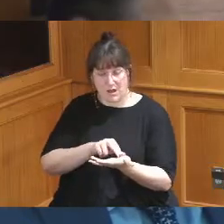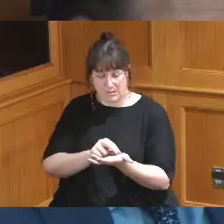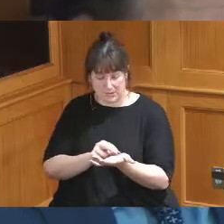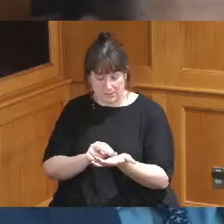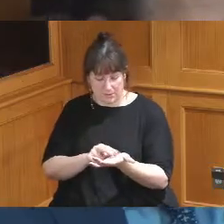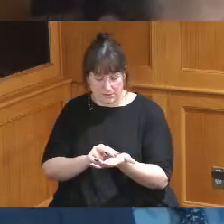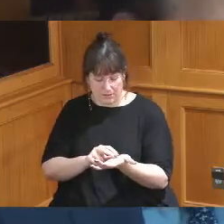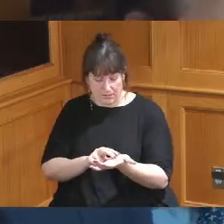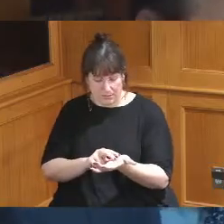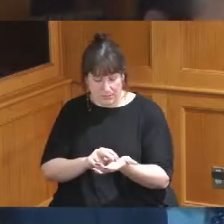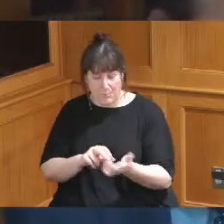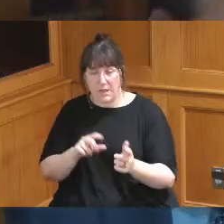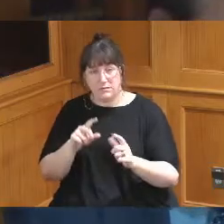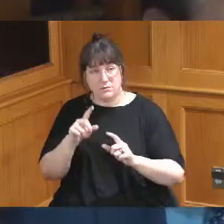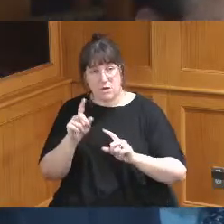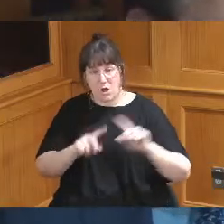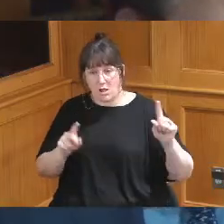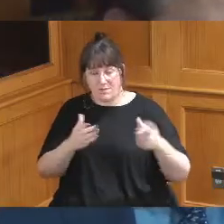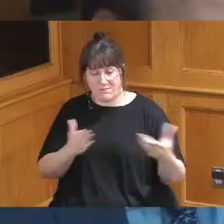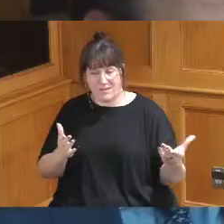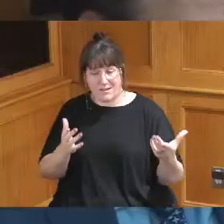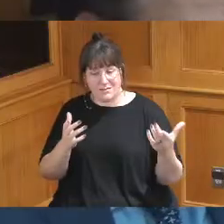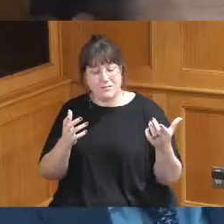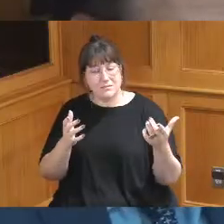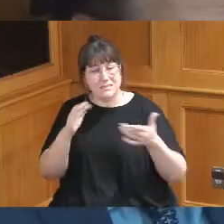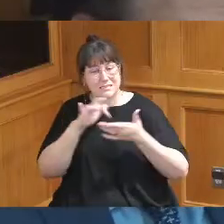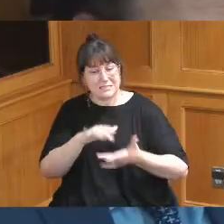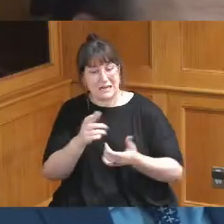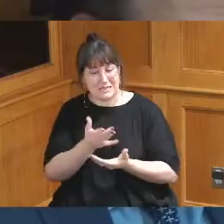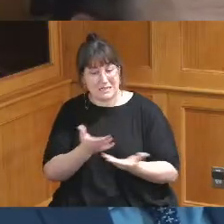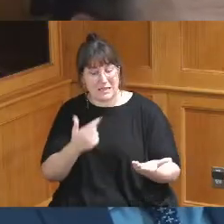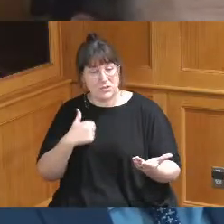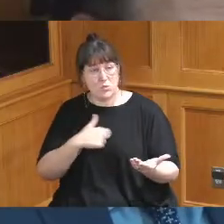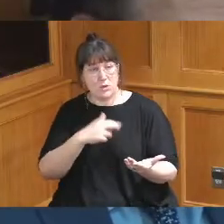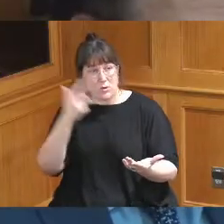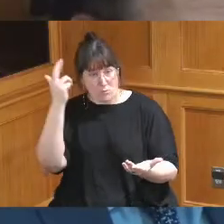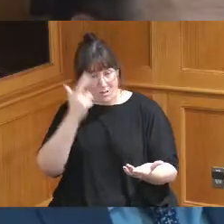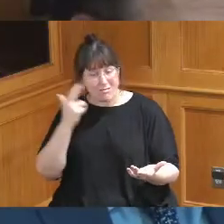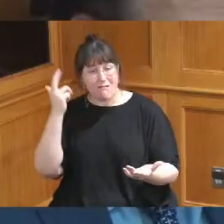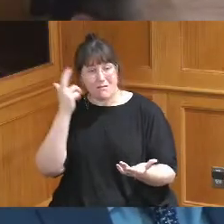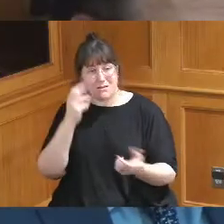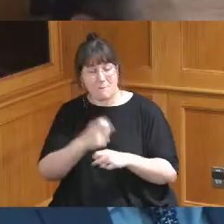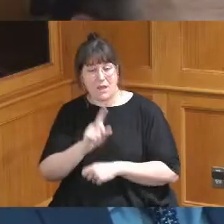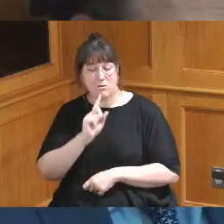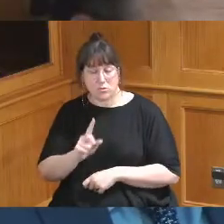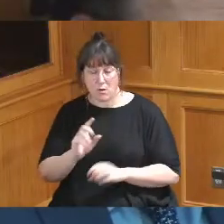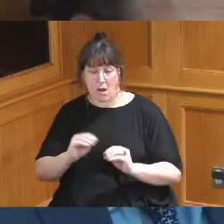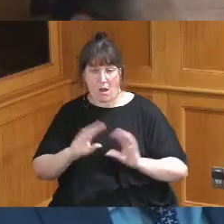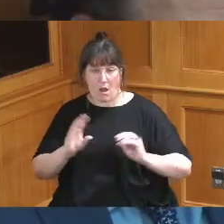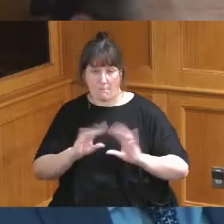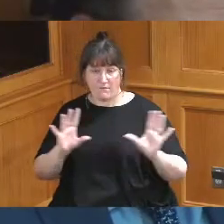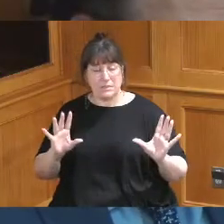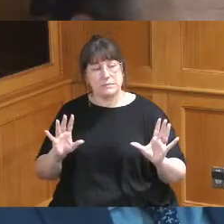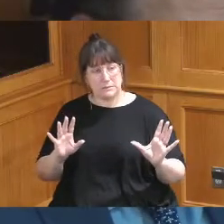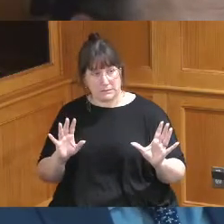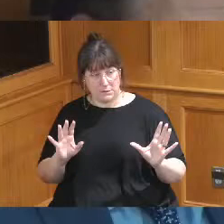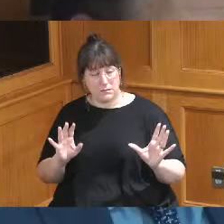those things that came out in the different studies that we had. Want to make sure, obviously,